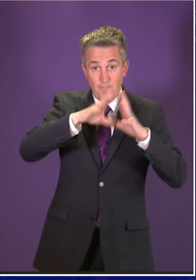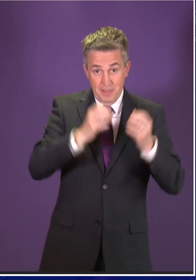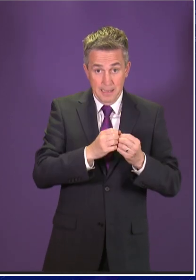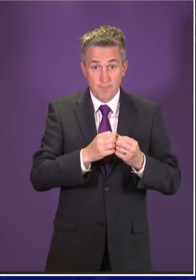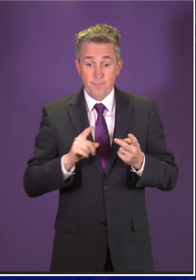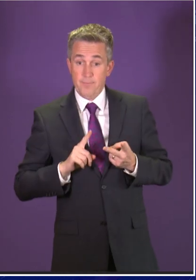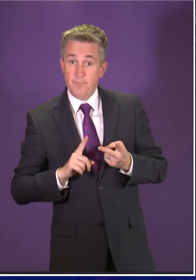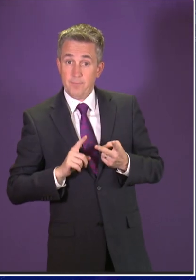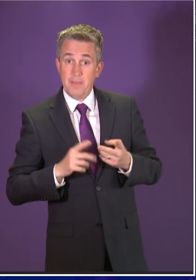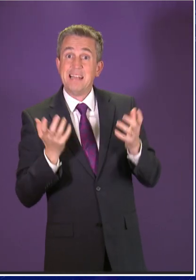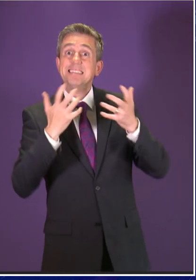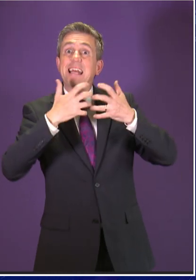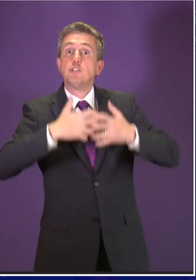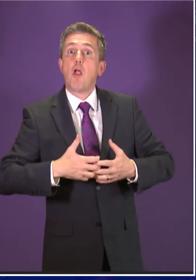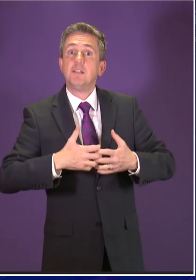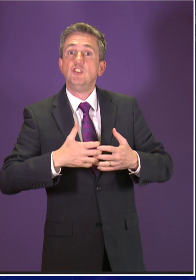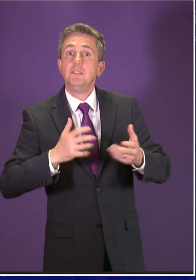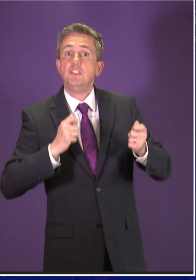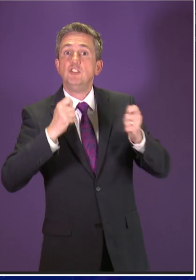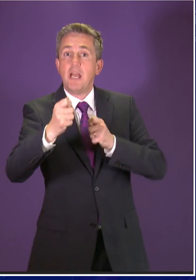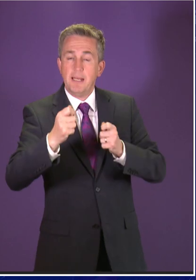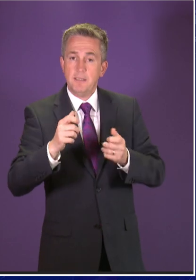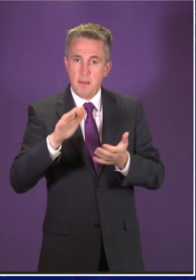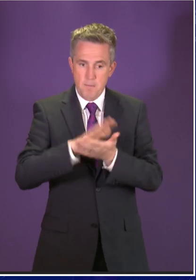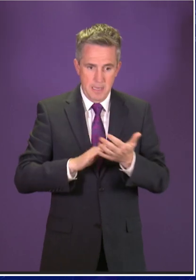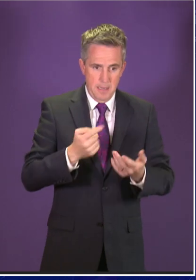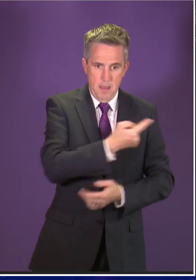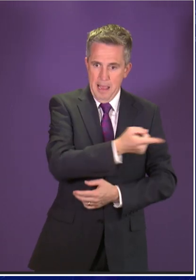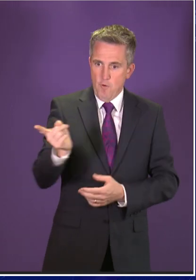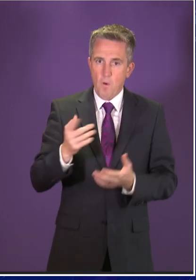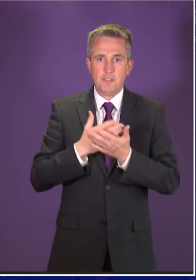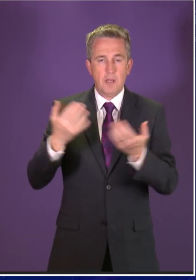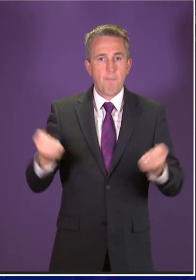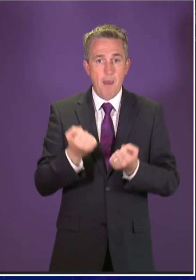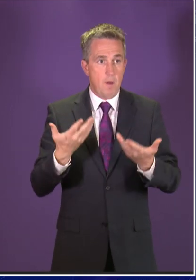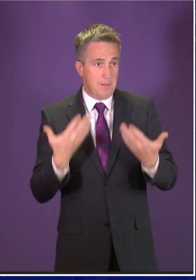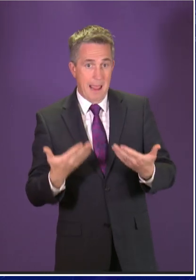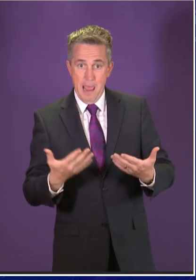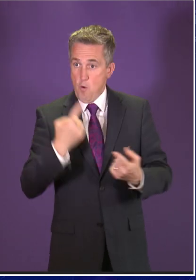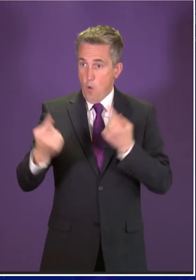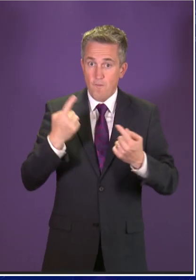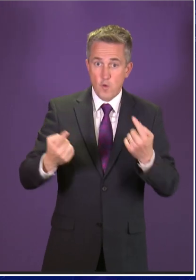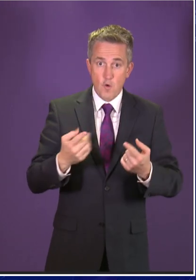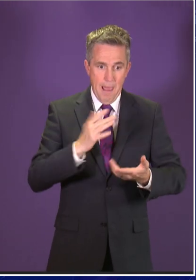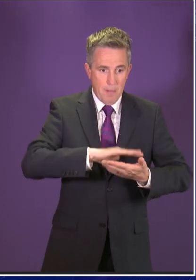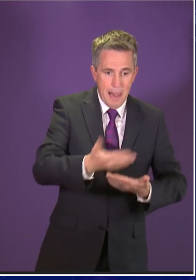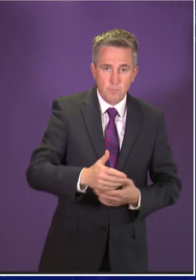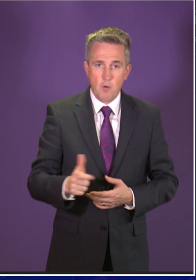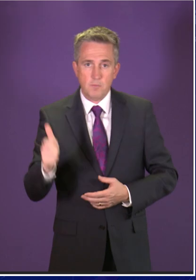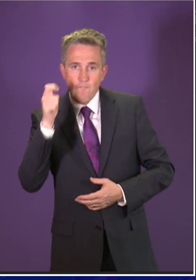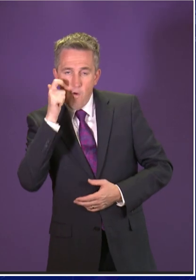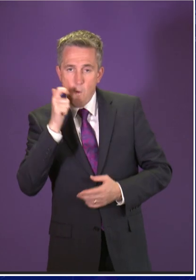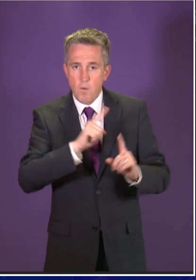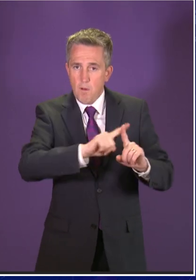technological revolution that we're undergoing right now is very much about distributing power. We all have in our hands, in our pockets, in our laptops, in our computers,